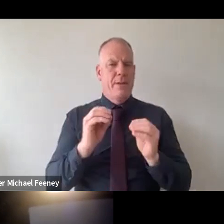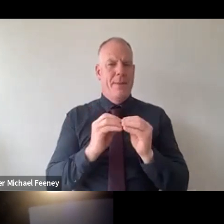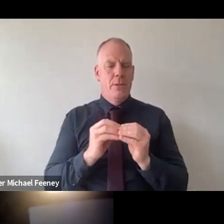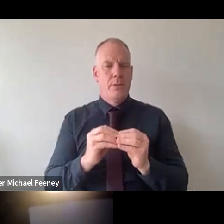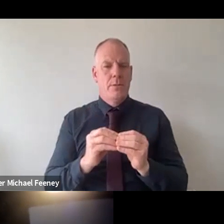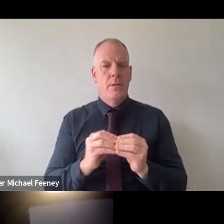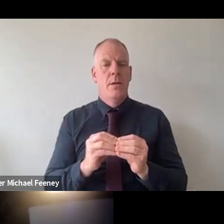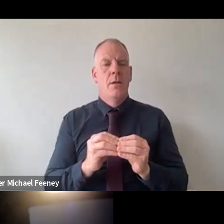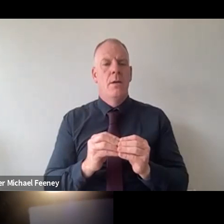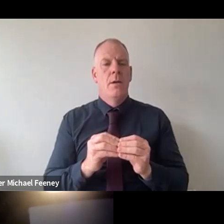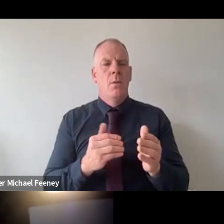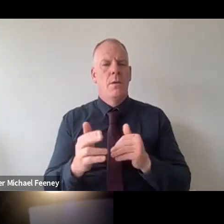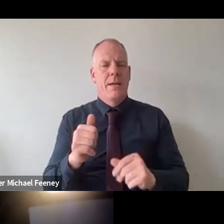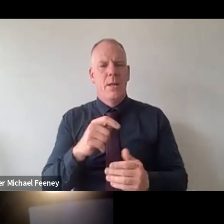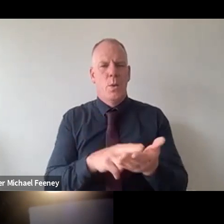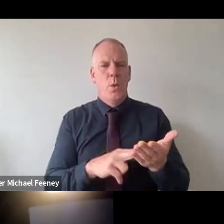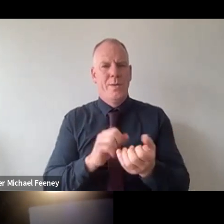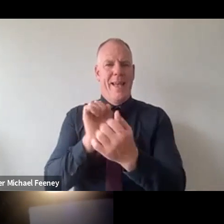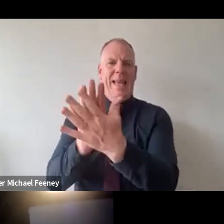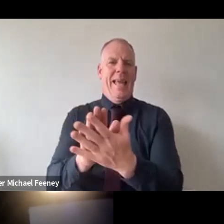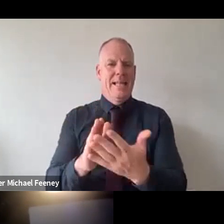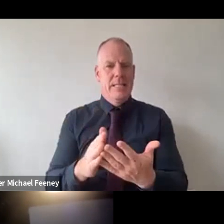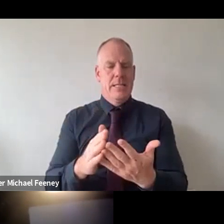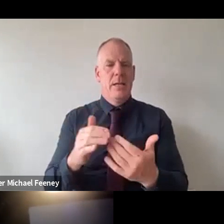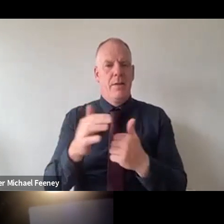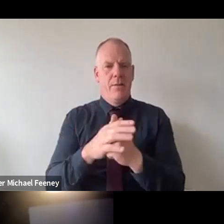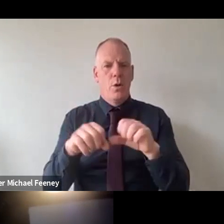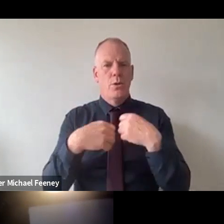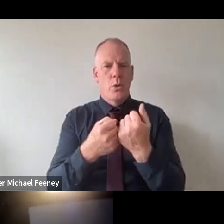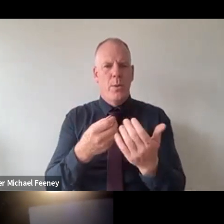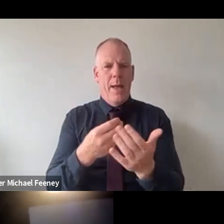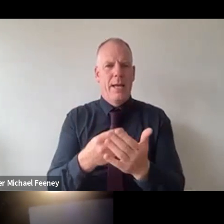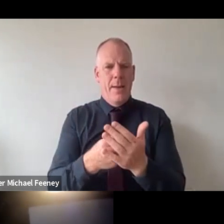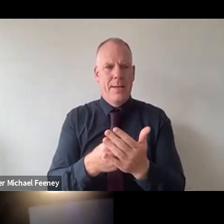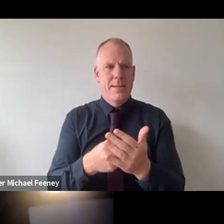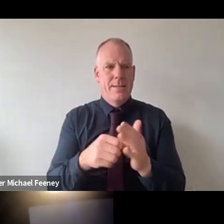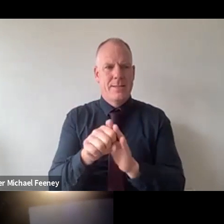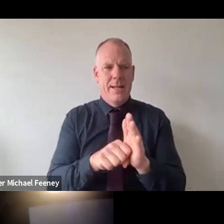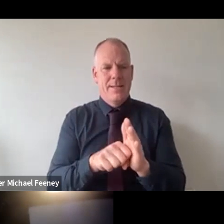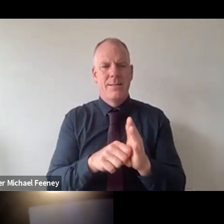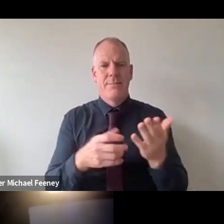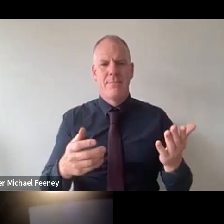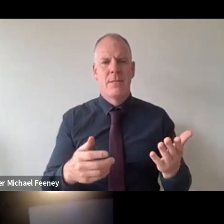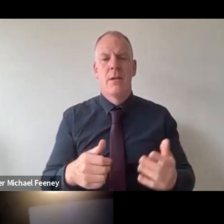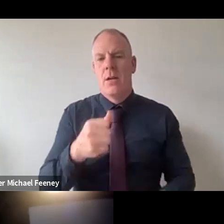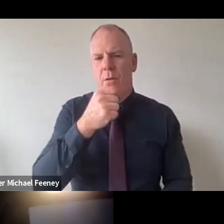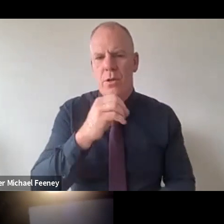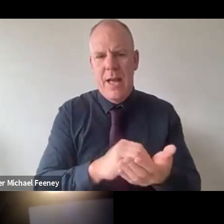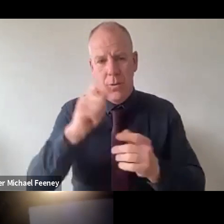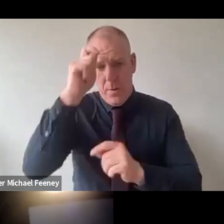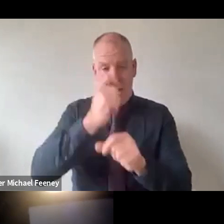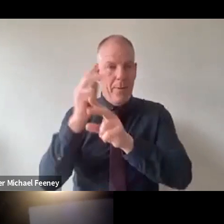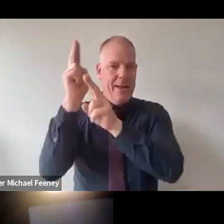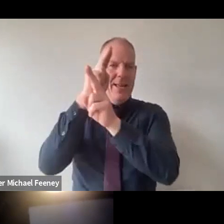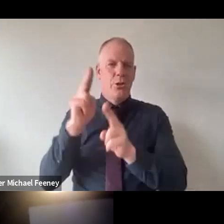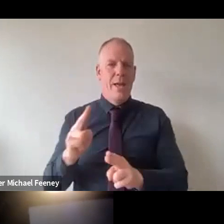some arguments that are brought up against and in favor of a socioeconomic status ground. Now, first, we have to consider the international obligations